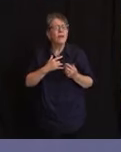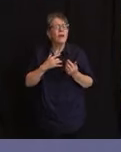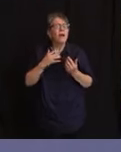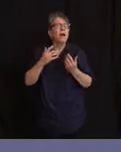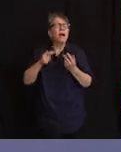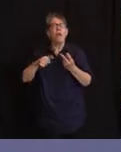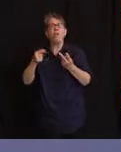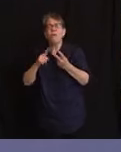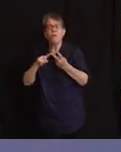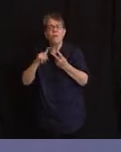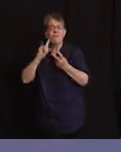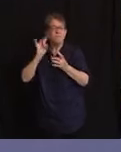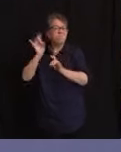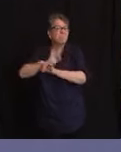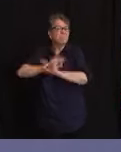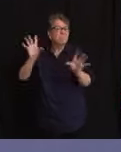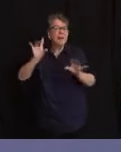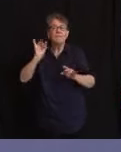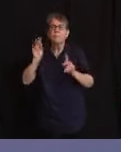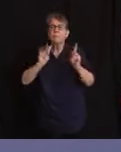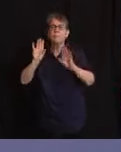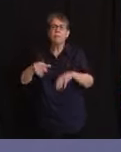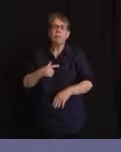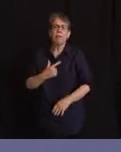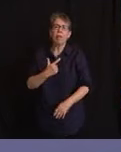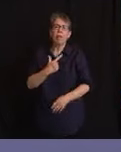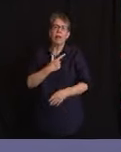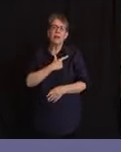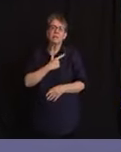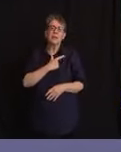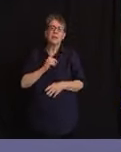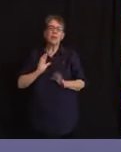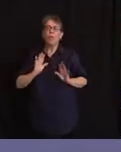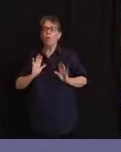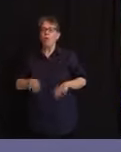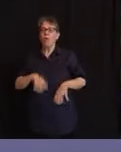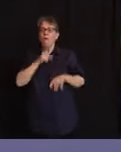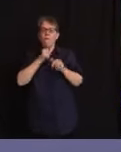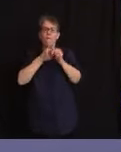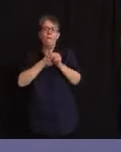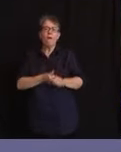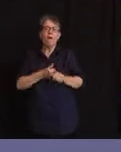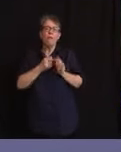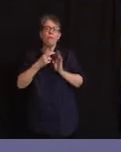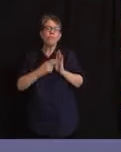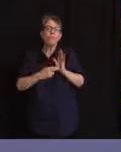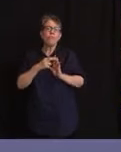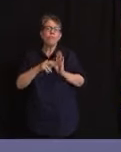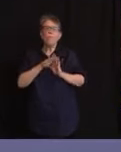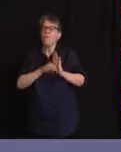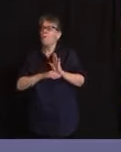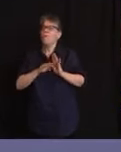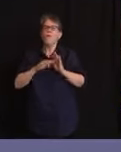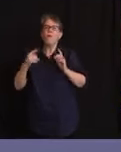down. And I mentioned this yesterday, and I think you all would agree, the direct line between human behavior and what the